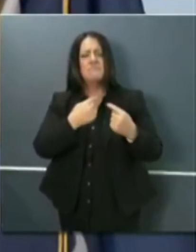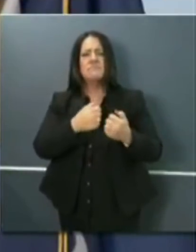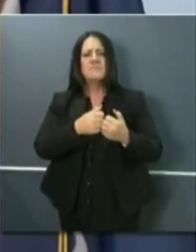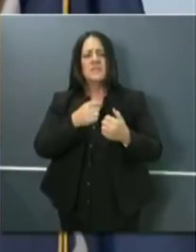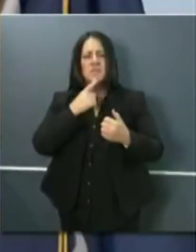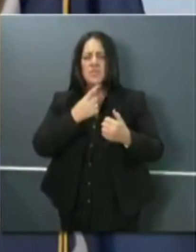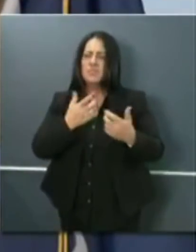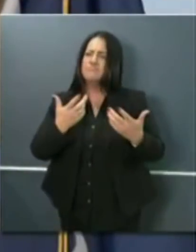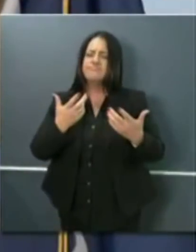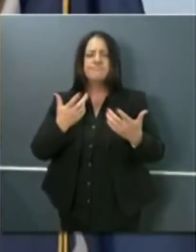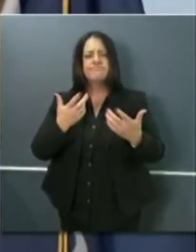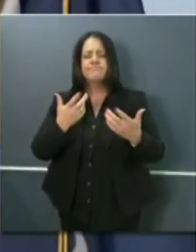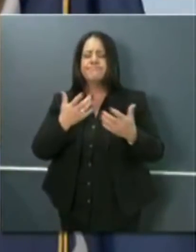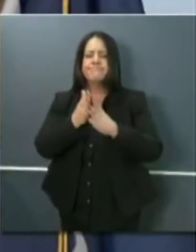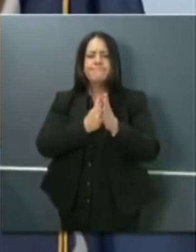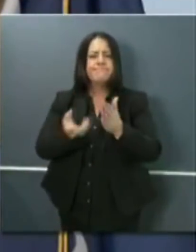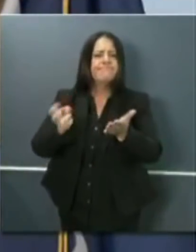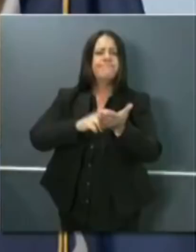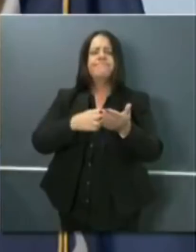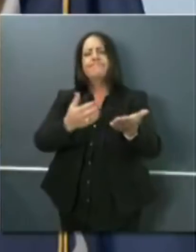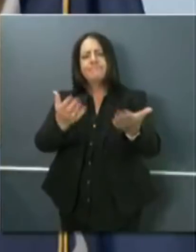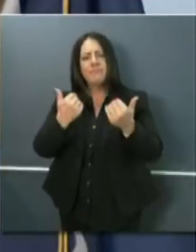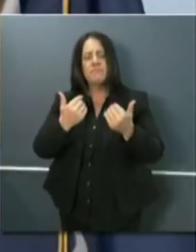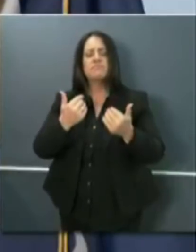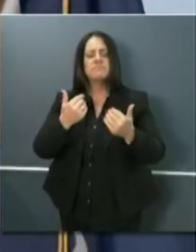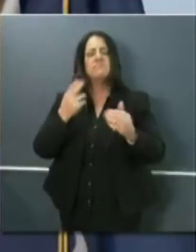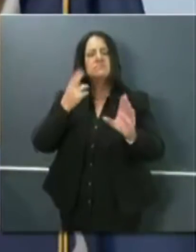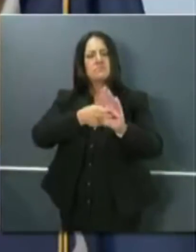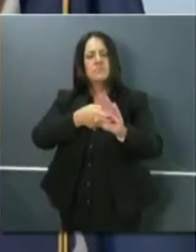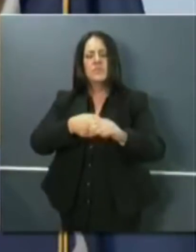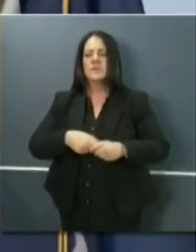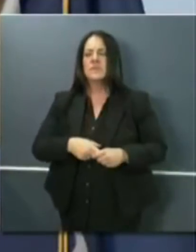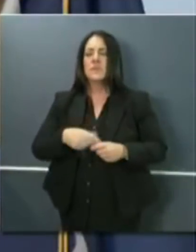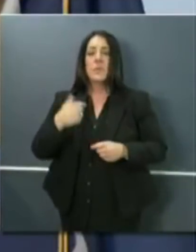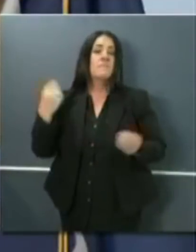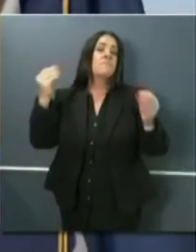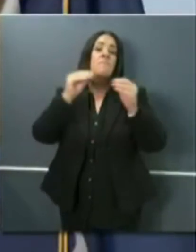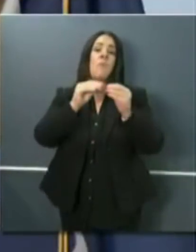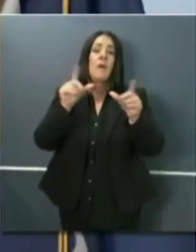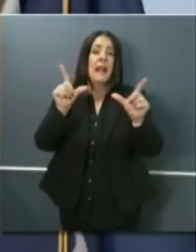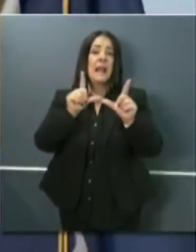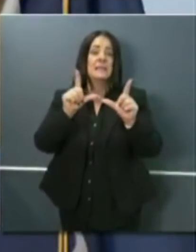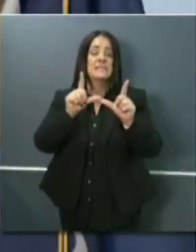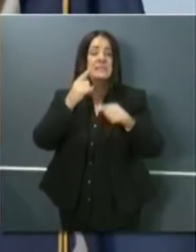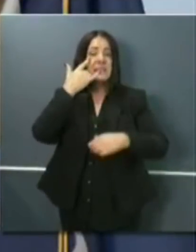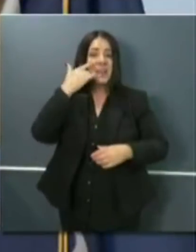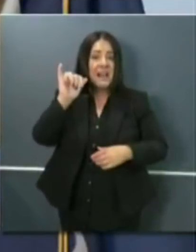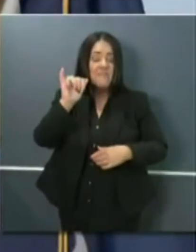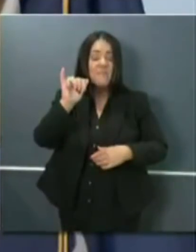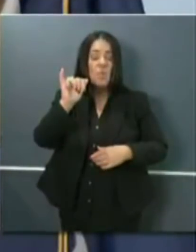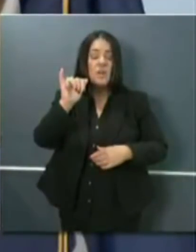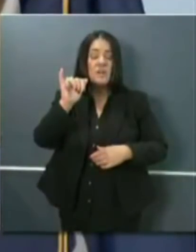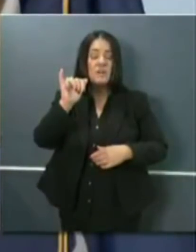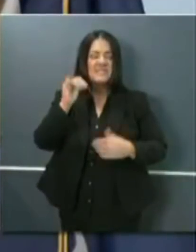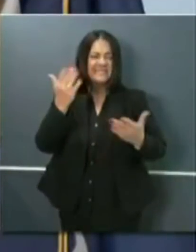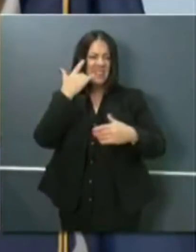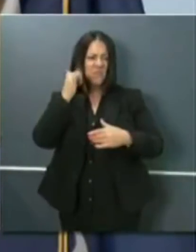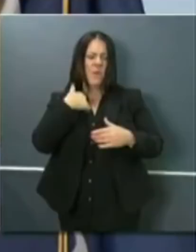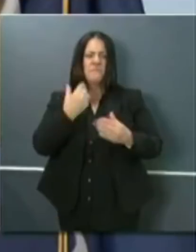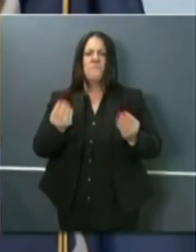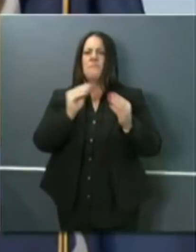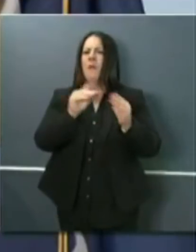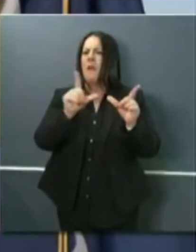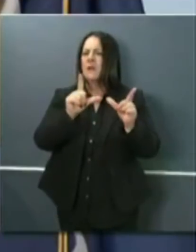and meet this moment. We have more licensed healthcare professionals in the state of California than any state in